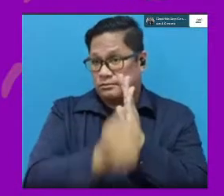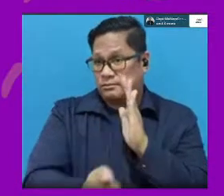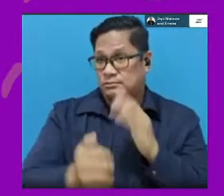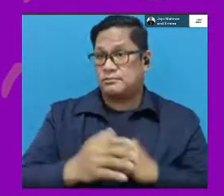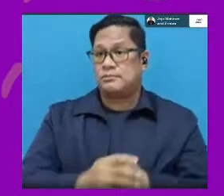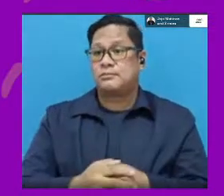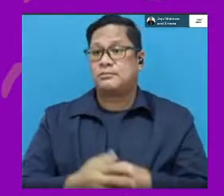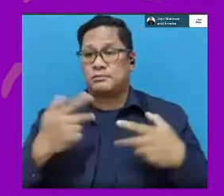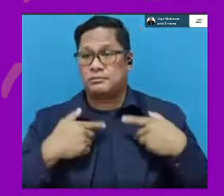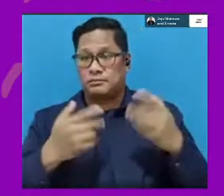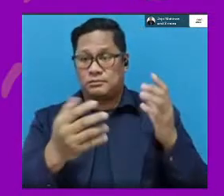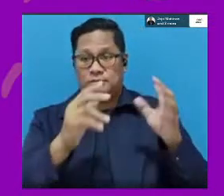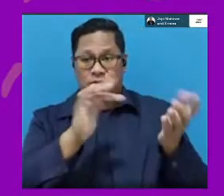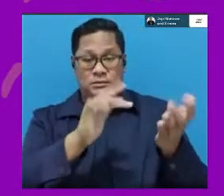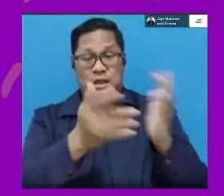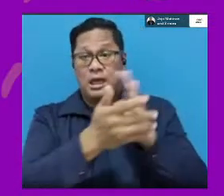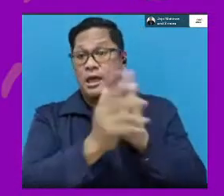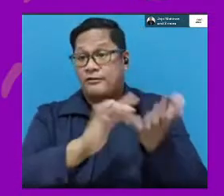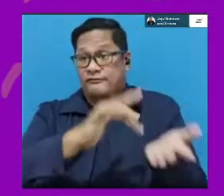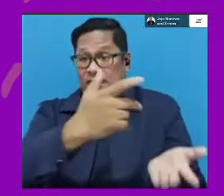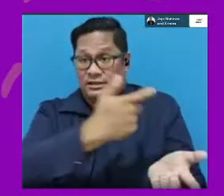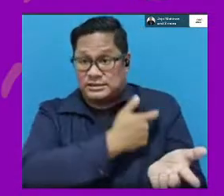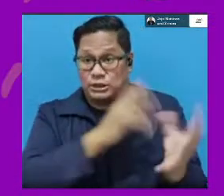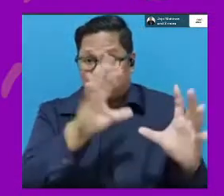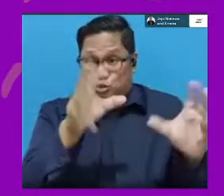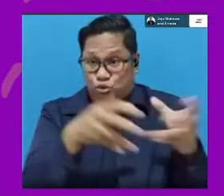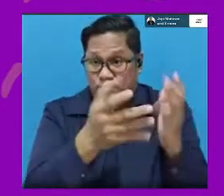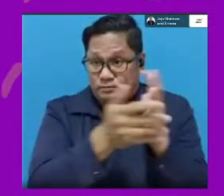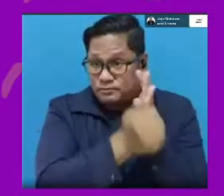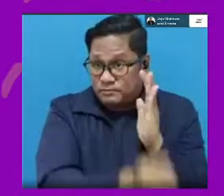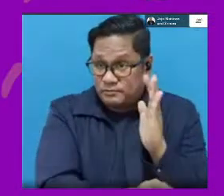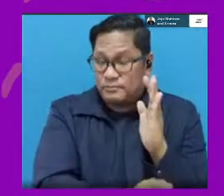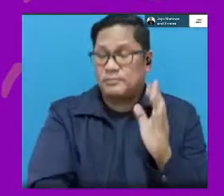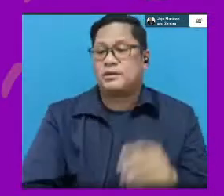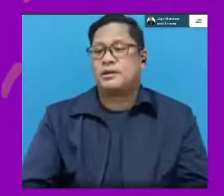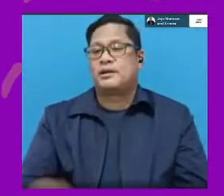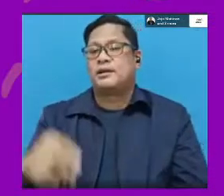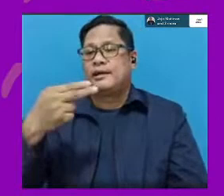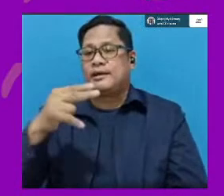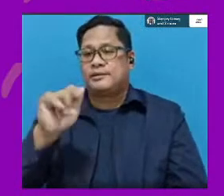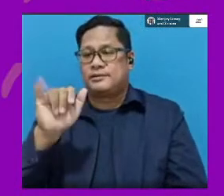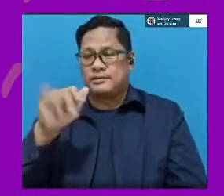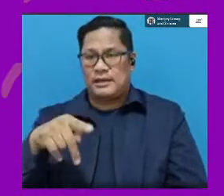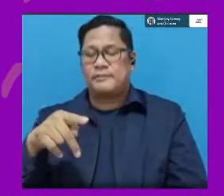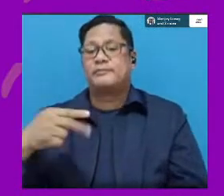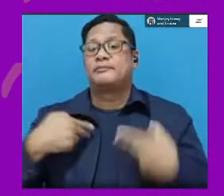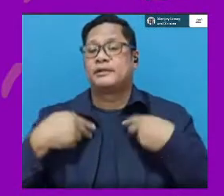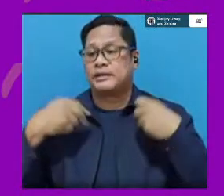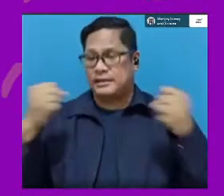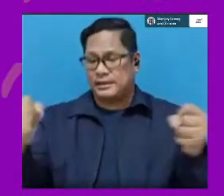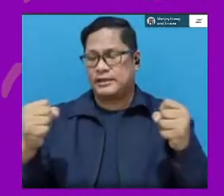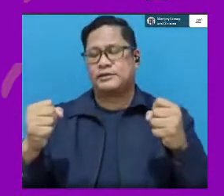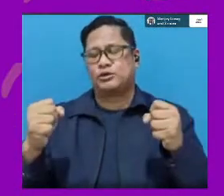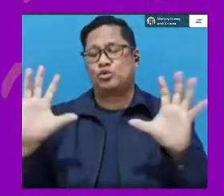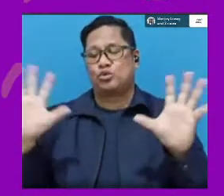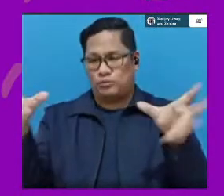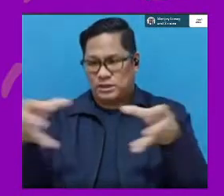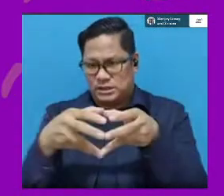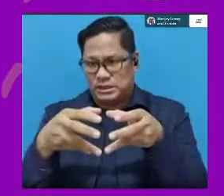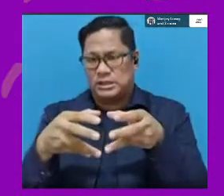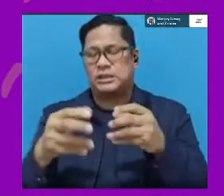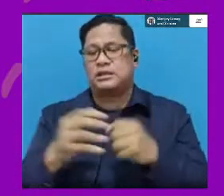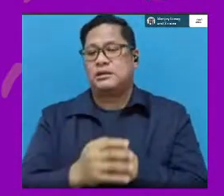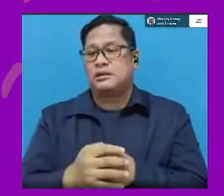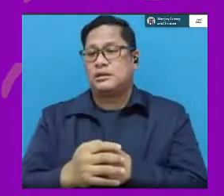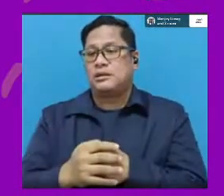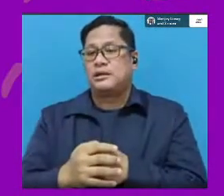vaccine expert panel, we have the HTAC or the Health Technology Assessment Committee. We have the